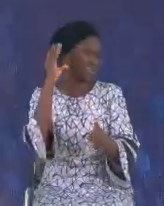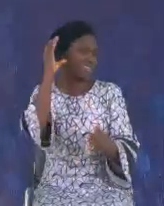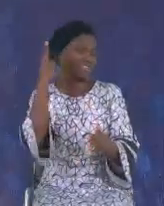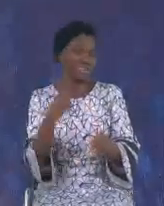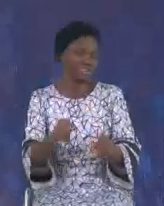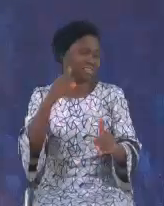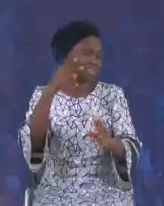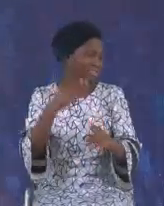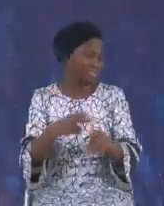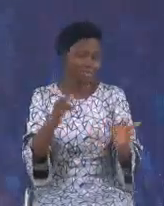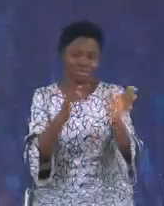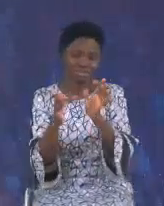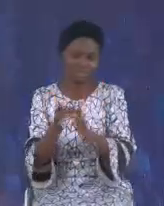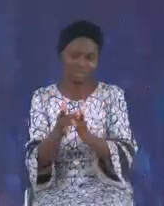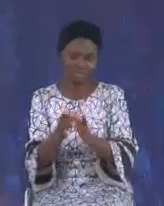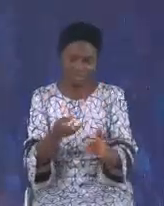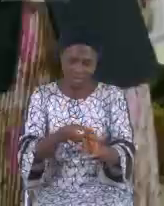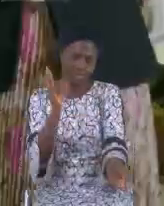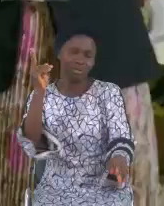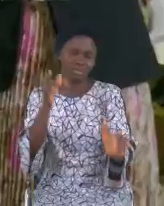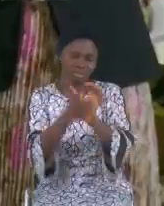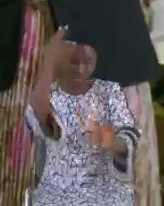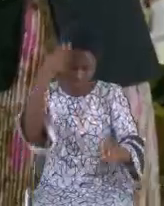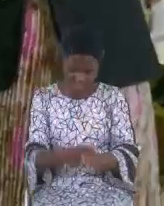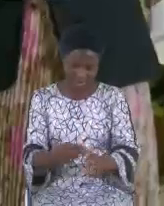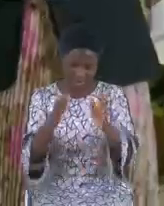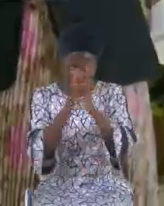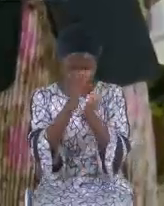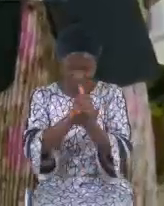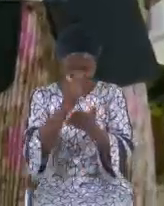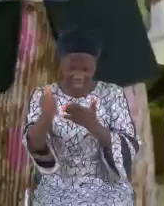of Jesus, come out in Jesus' name.